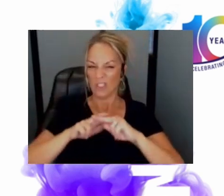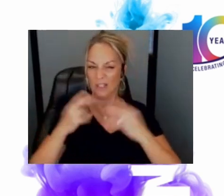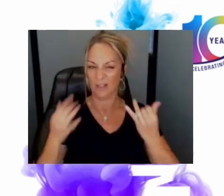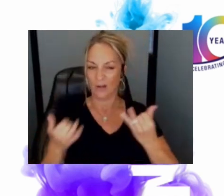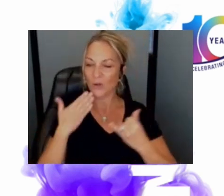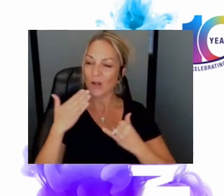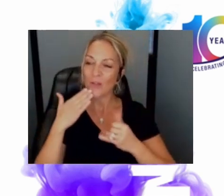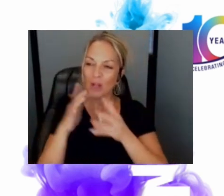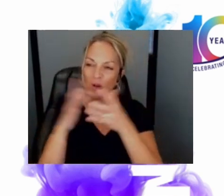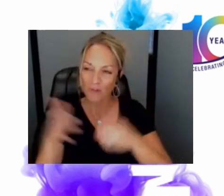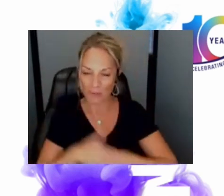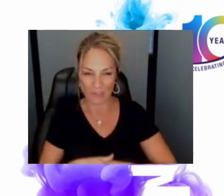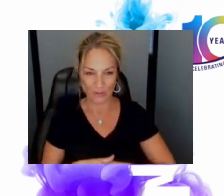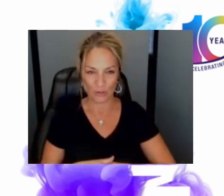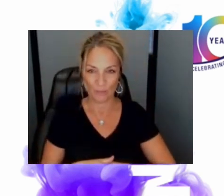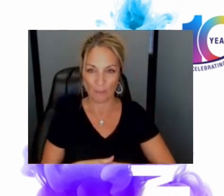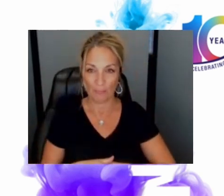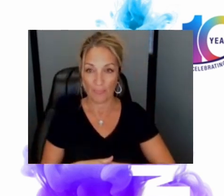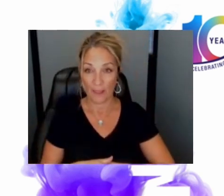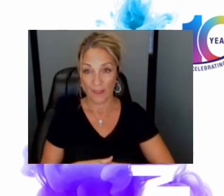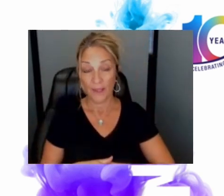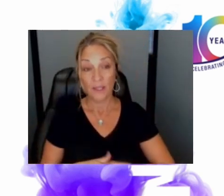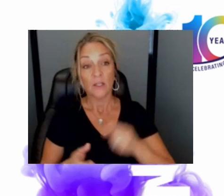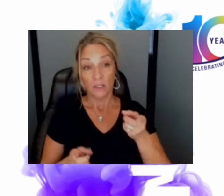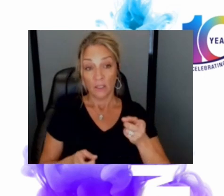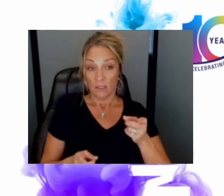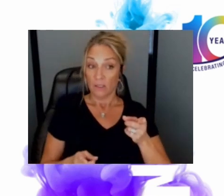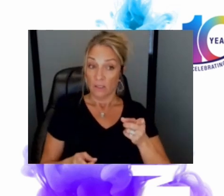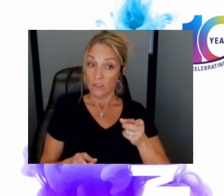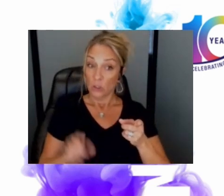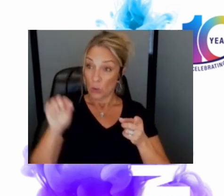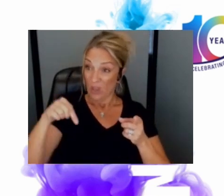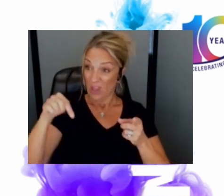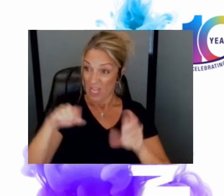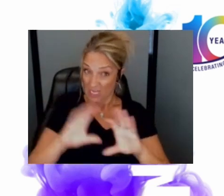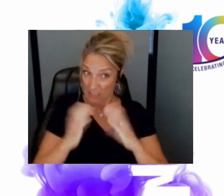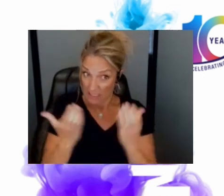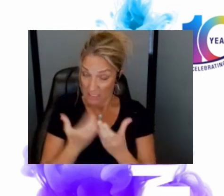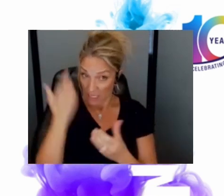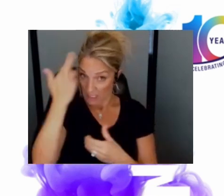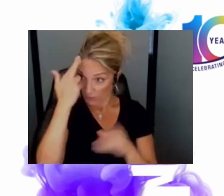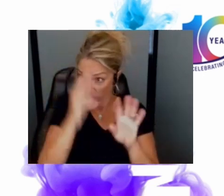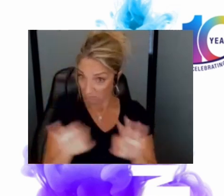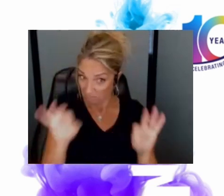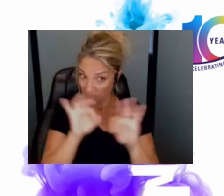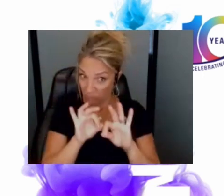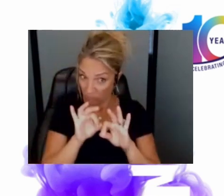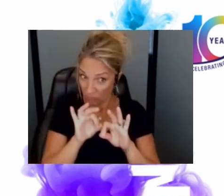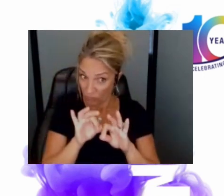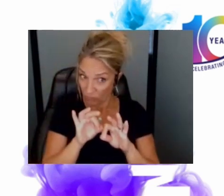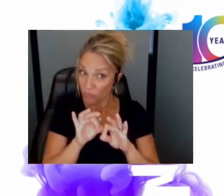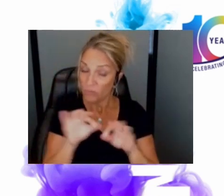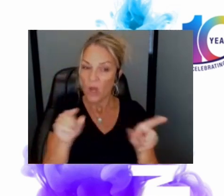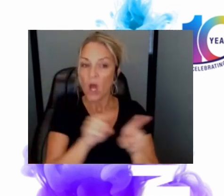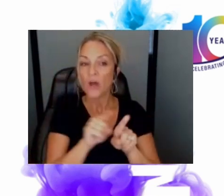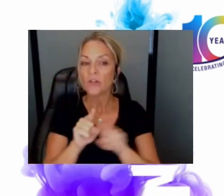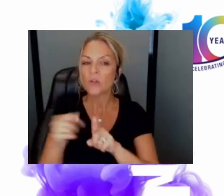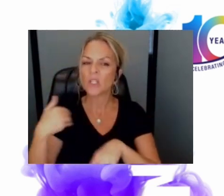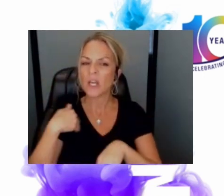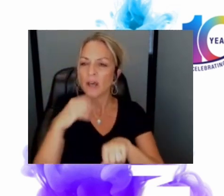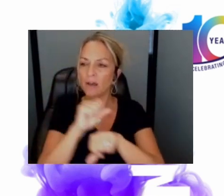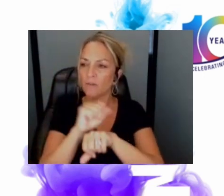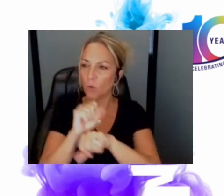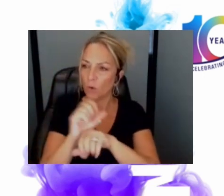the significance of this issue or this class is for us to have workplaces